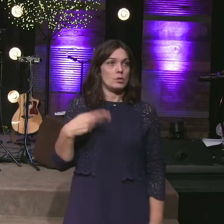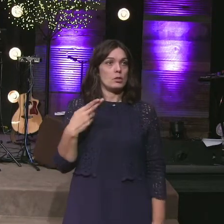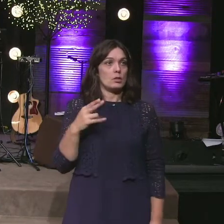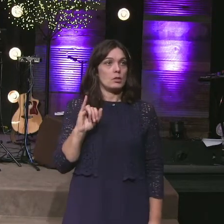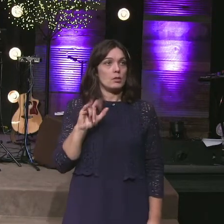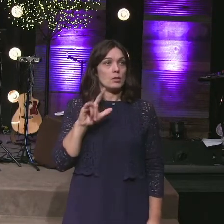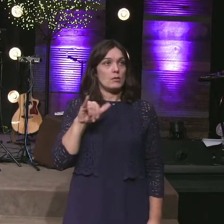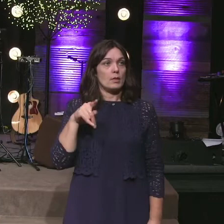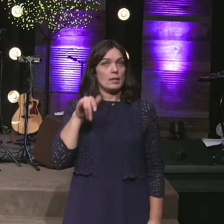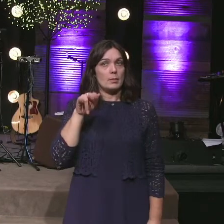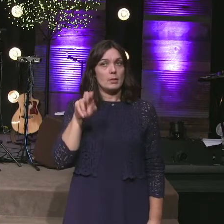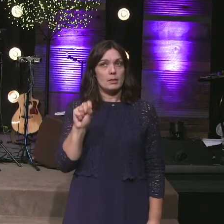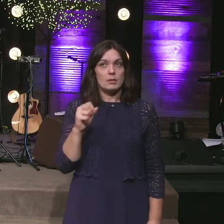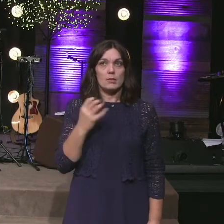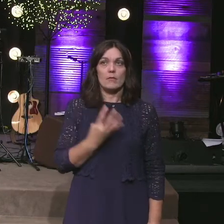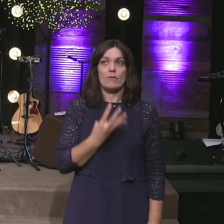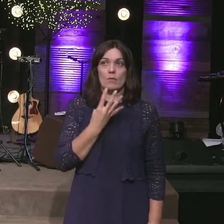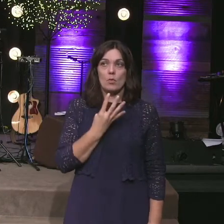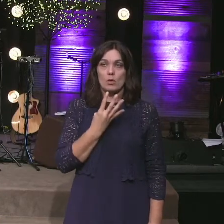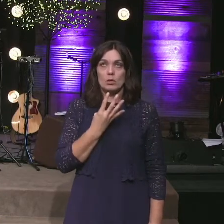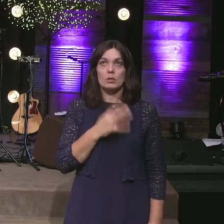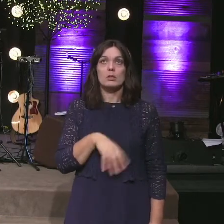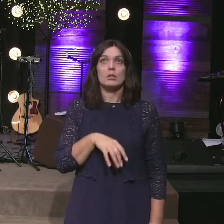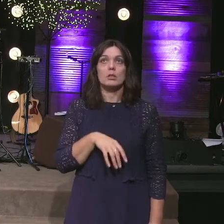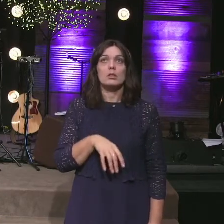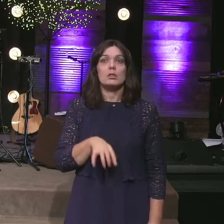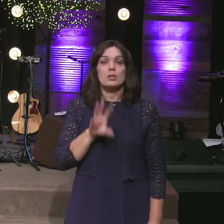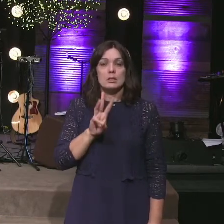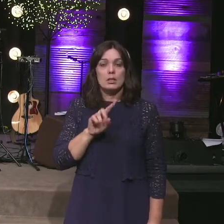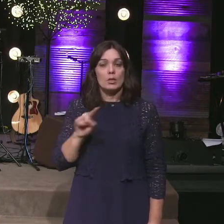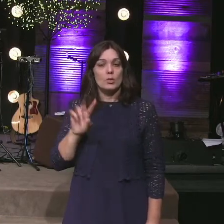and 6 through 7. Y'all know this. It's